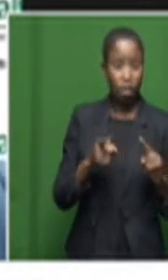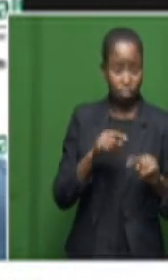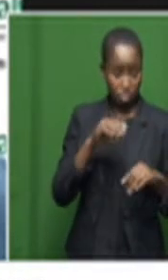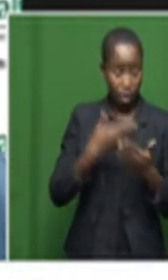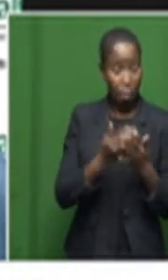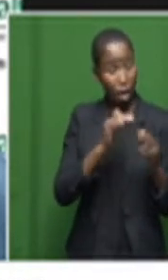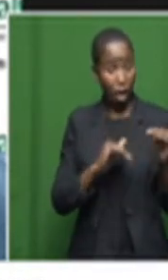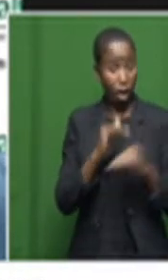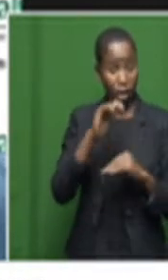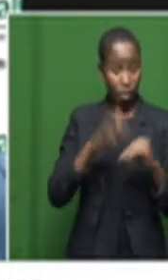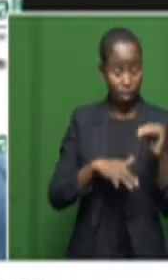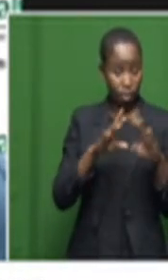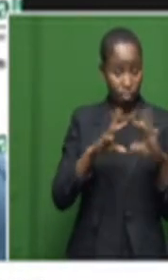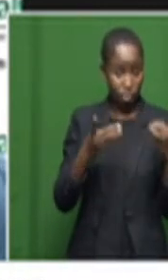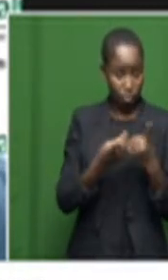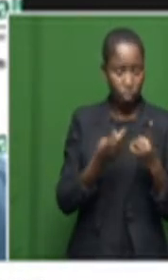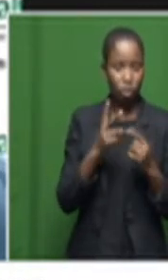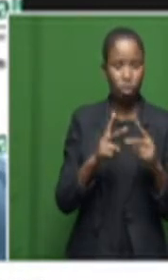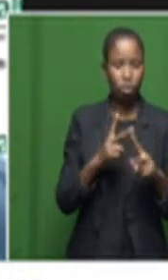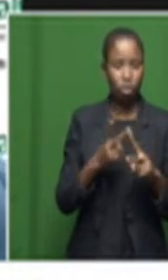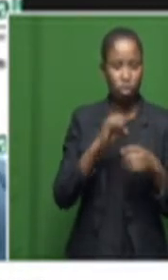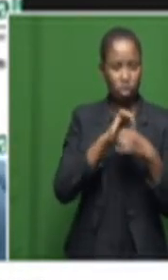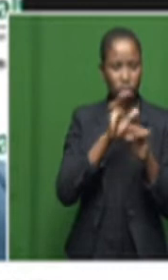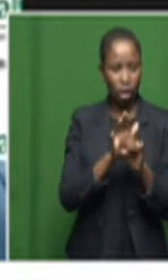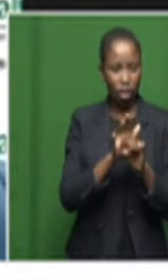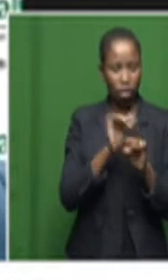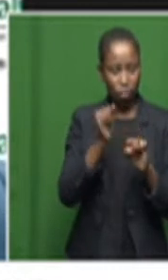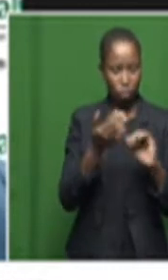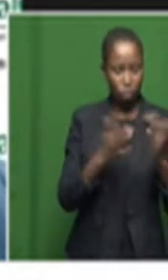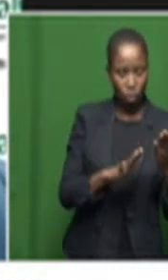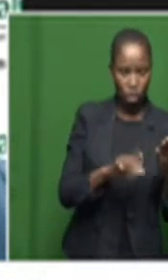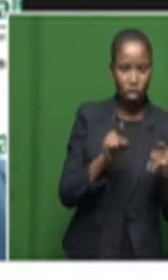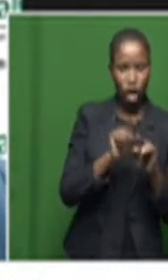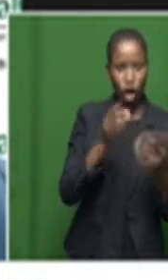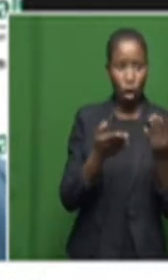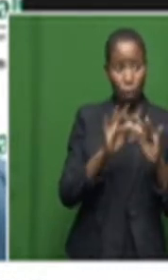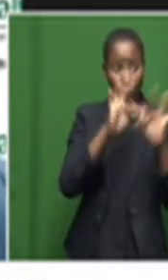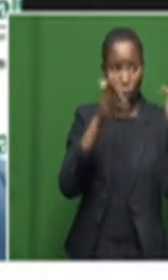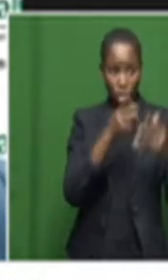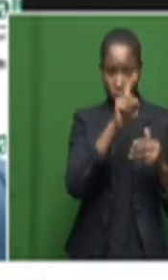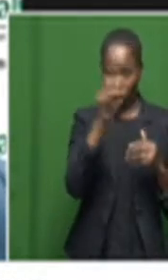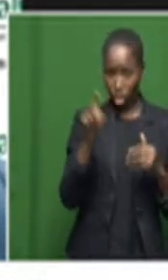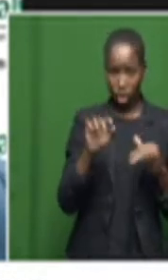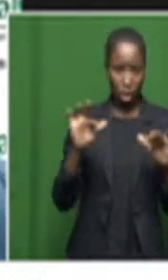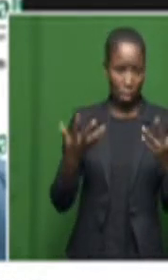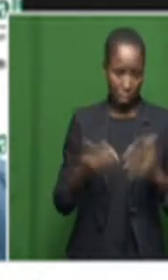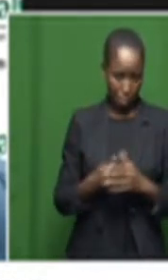SA COVID-19 death compare to the rest of the world? I'm going to take these